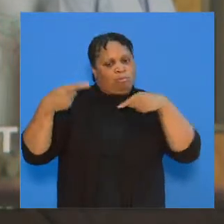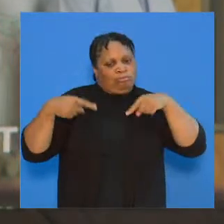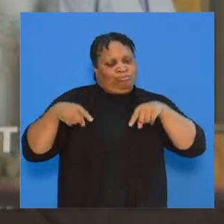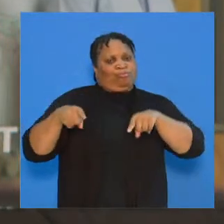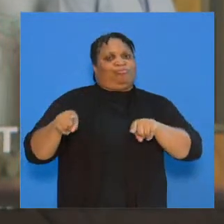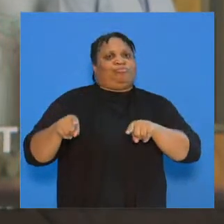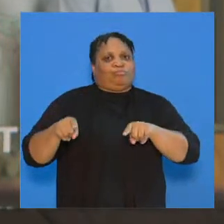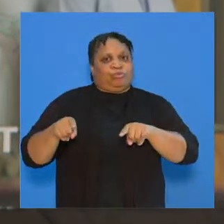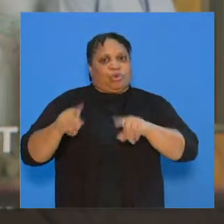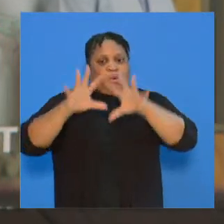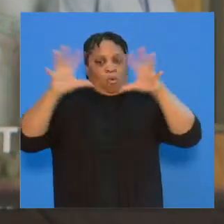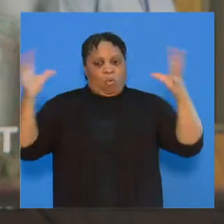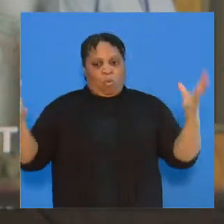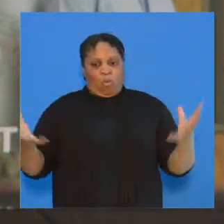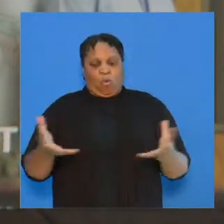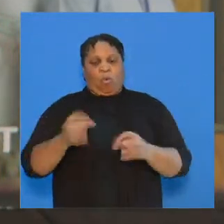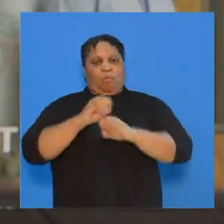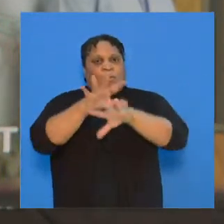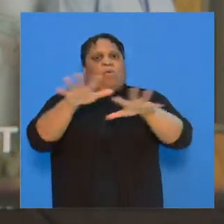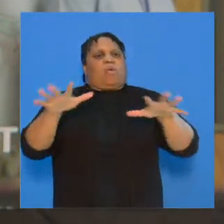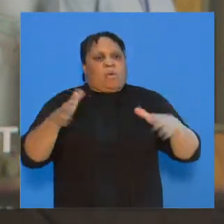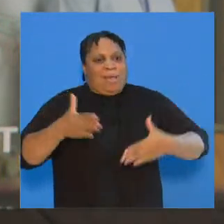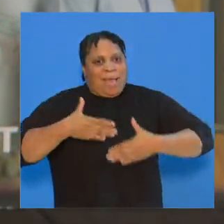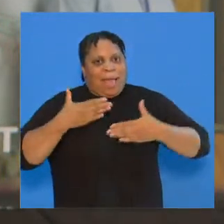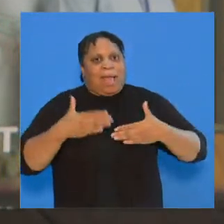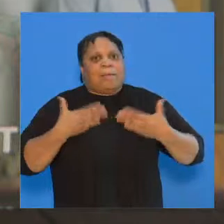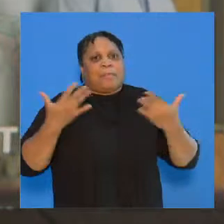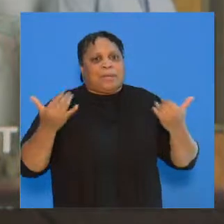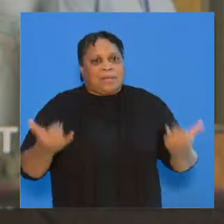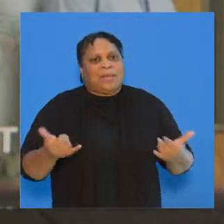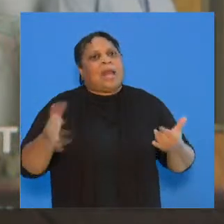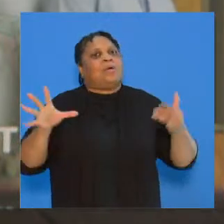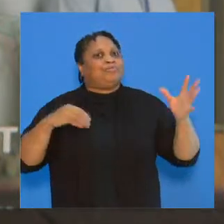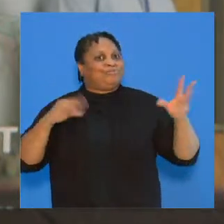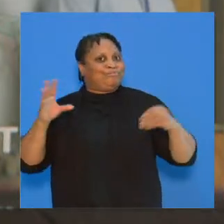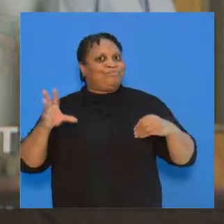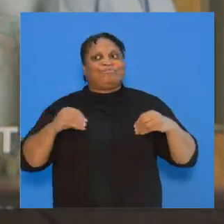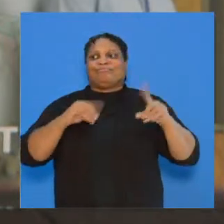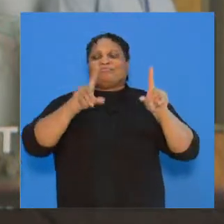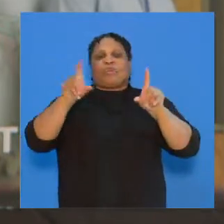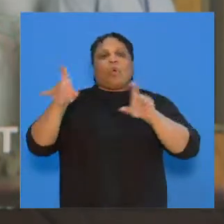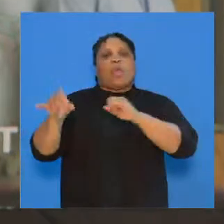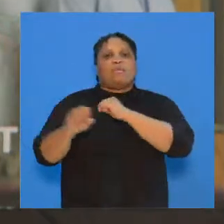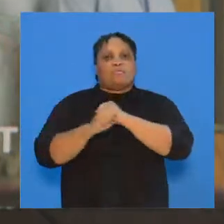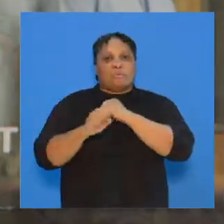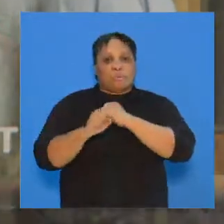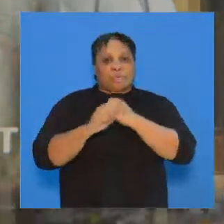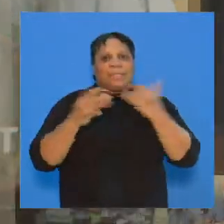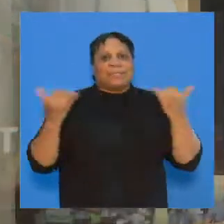of a global pandemic. I'm happy now to entertain any questions from members of the media today.